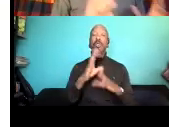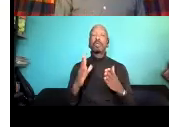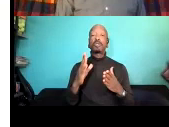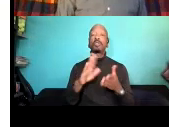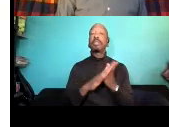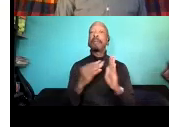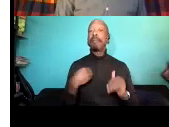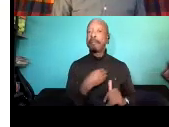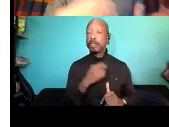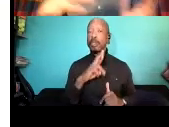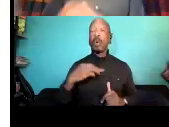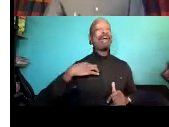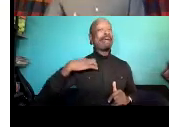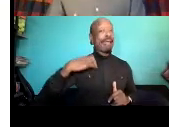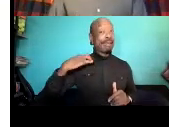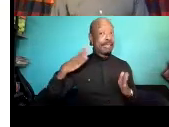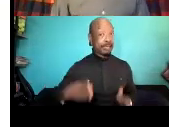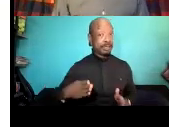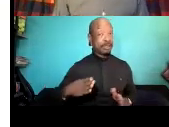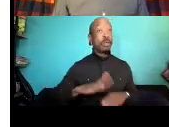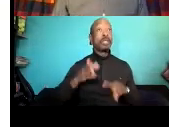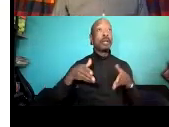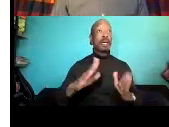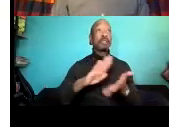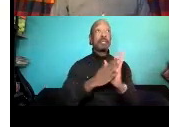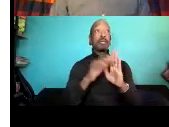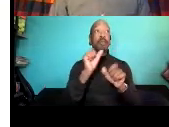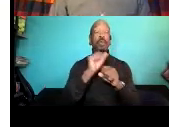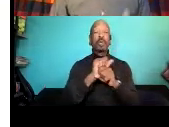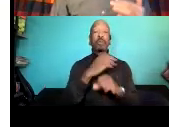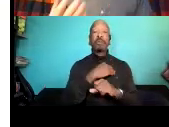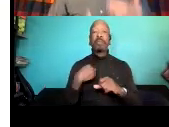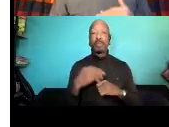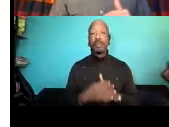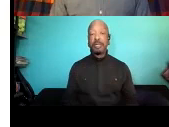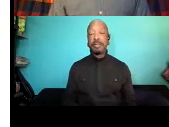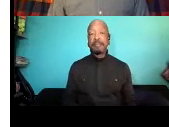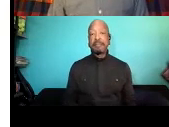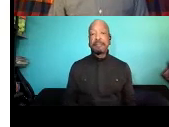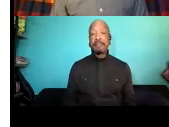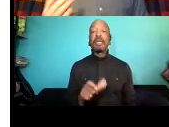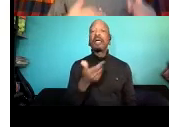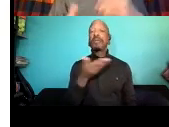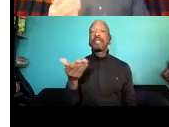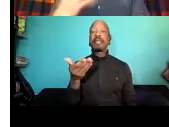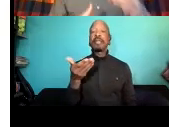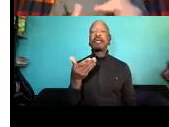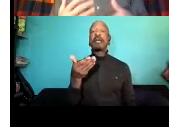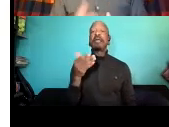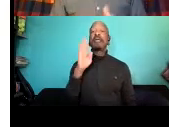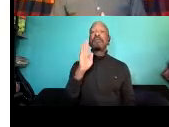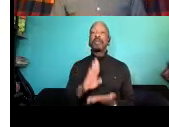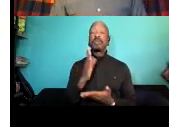or candidates on their pathway to becoming a worker member in a cooperative. And another thing that it did was it reduced some of those